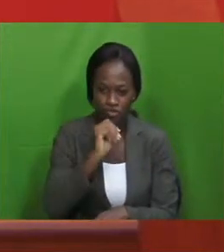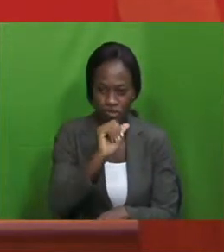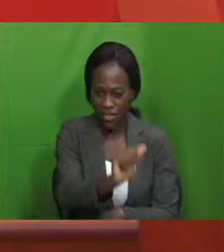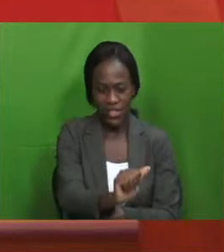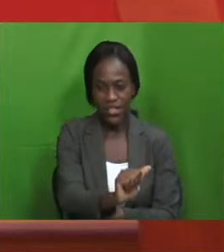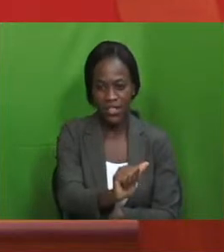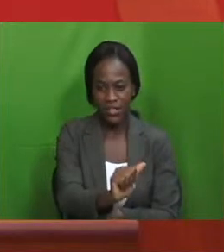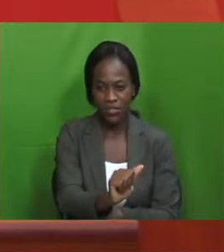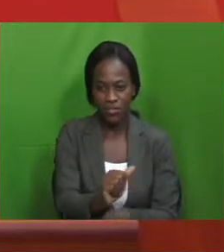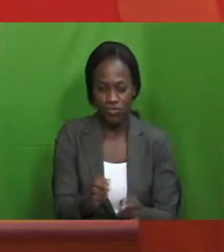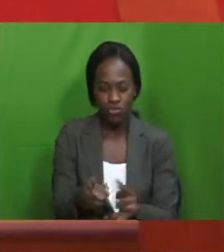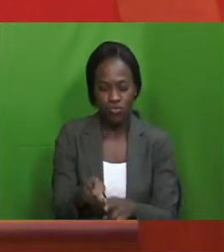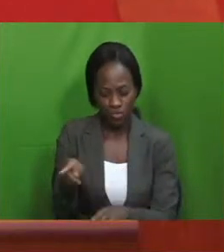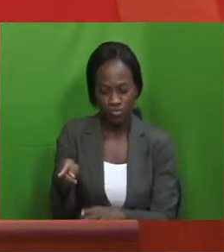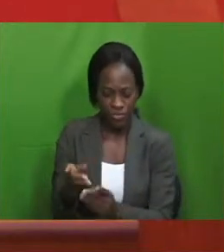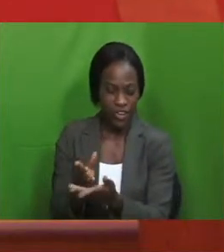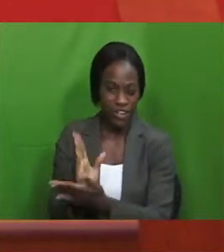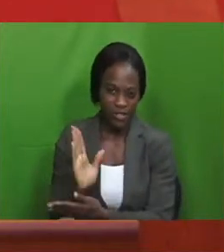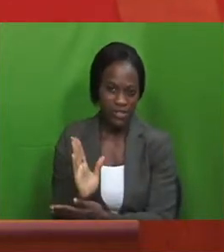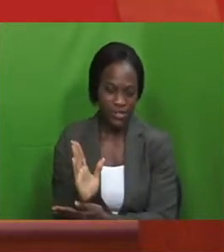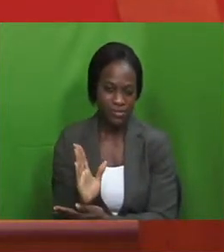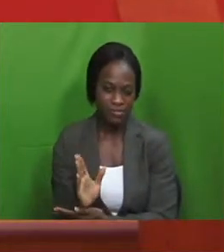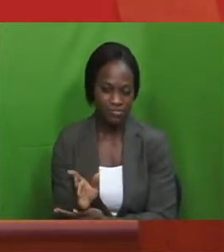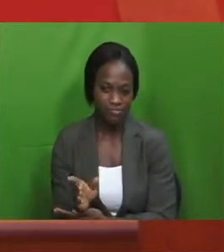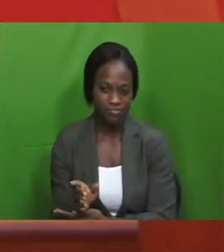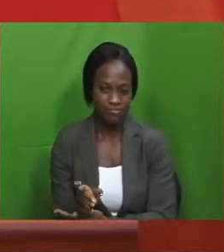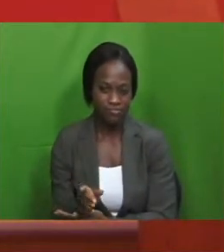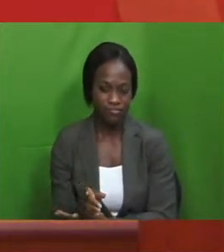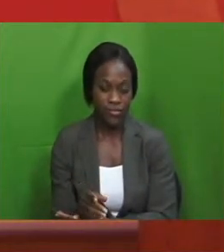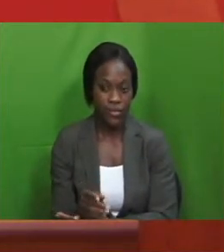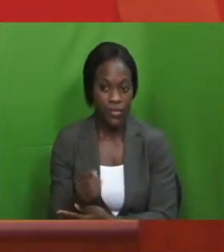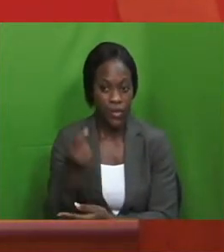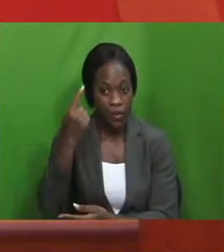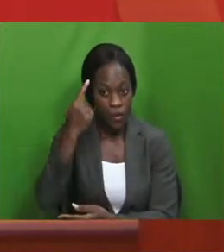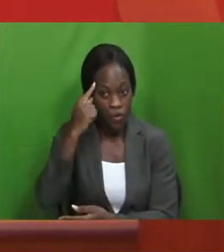committee. So she is right. For both